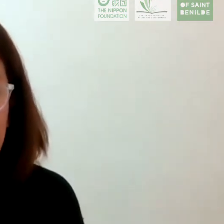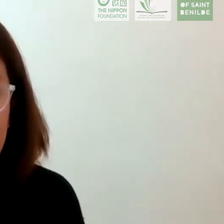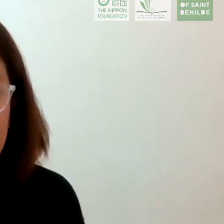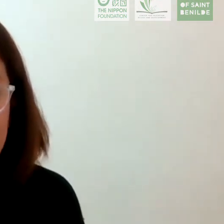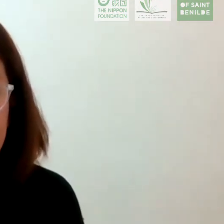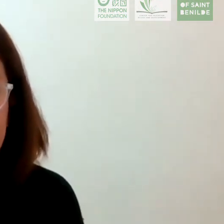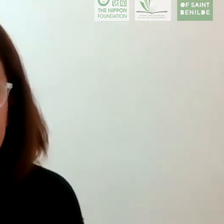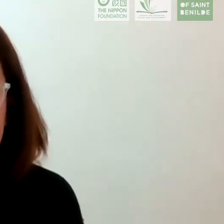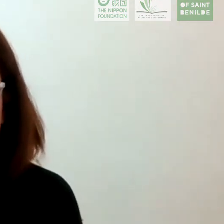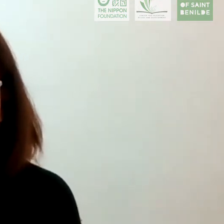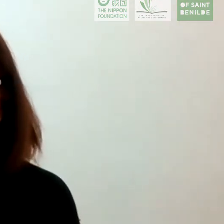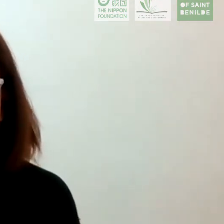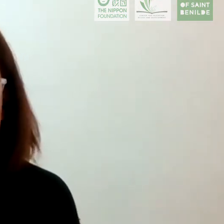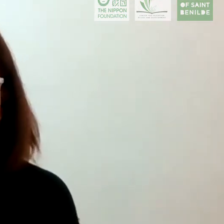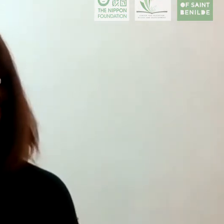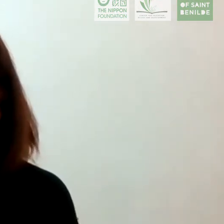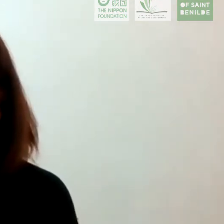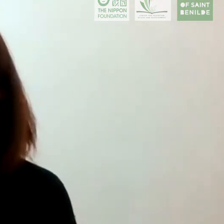Okay, let's go All back. good.